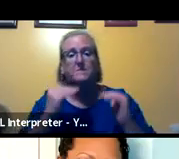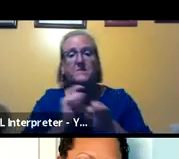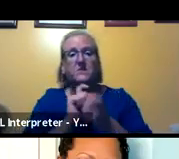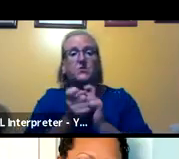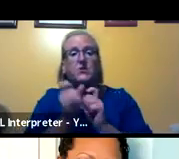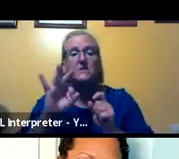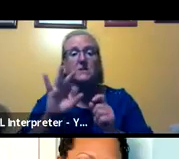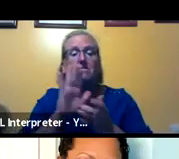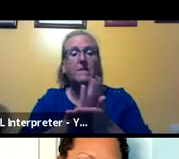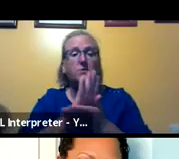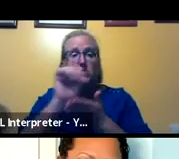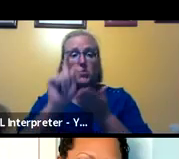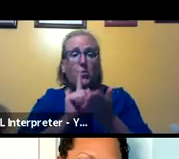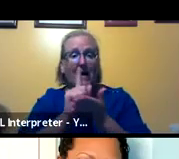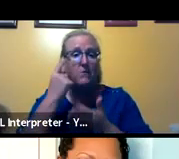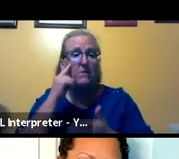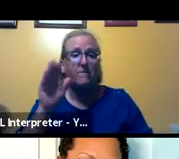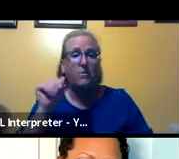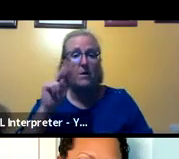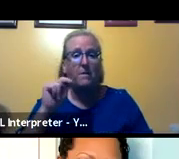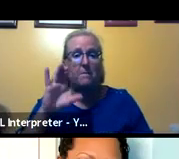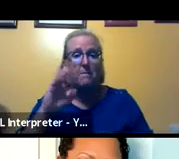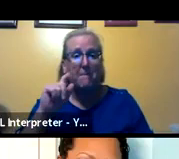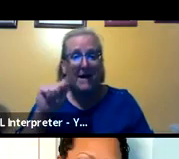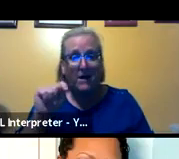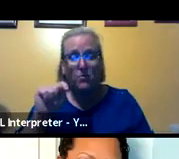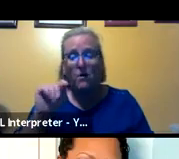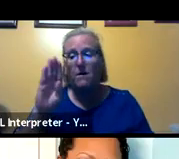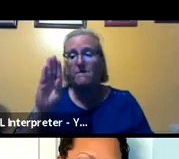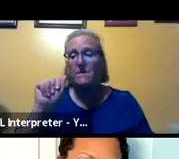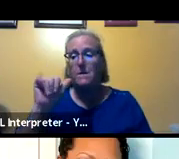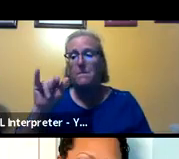of school hours for Bancroft, Bayard, and Stubbs.